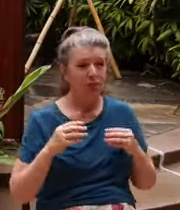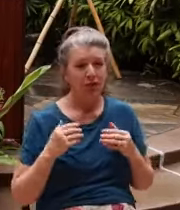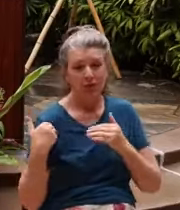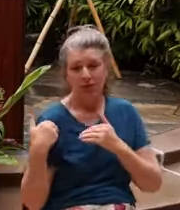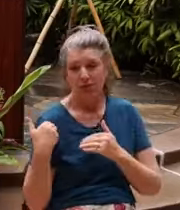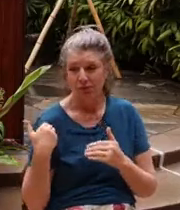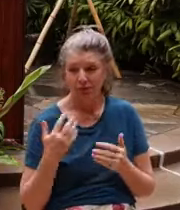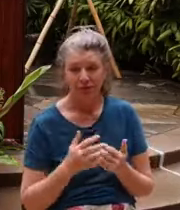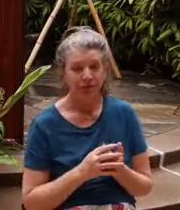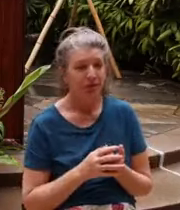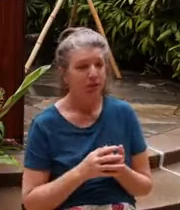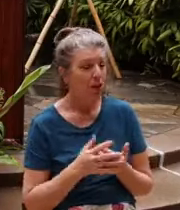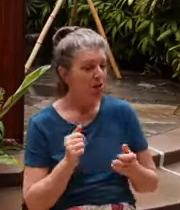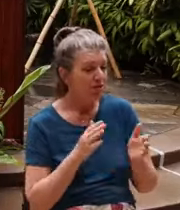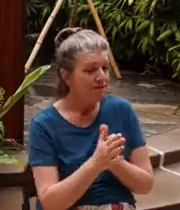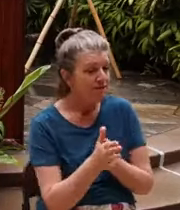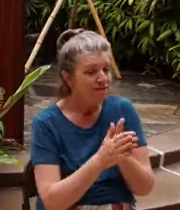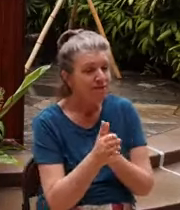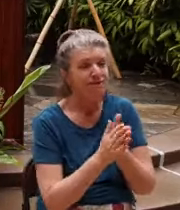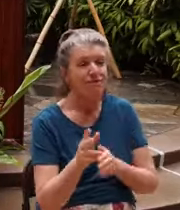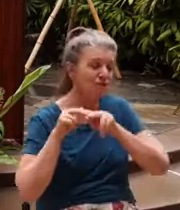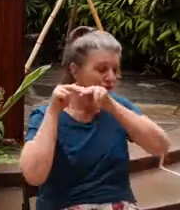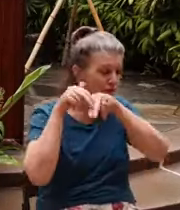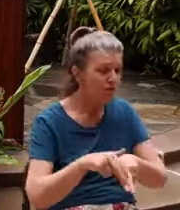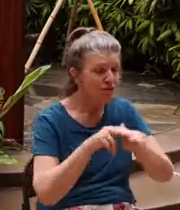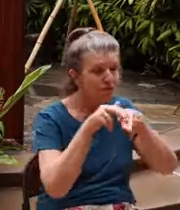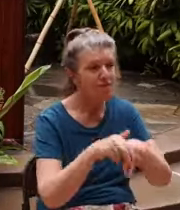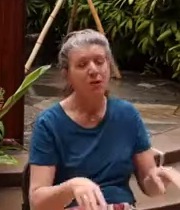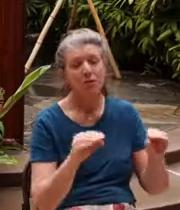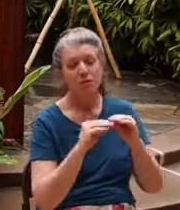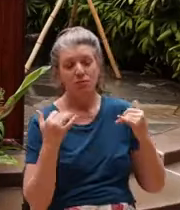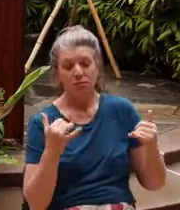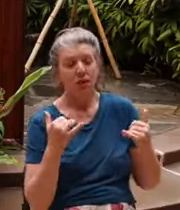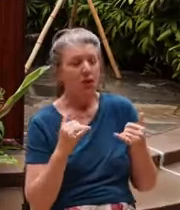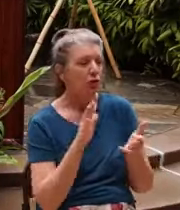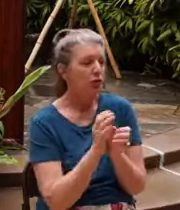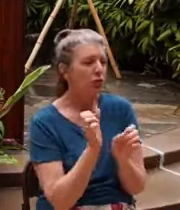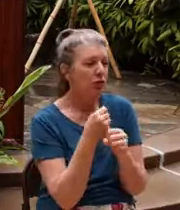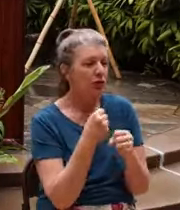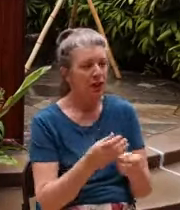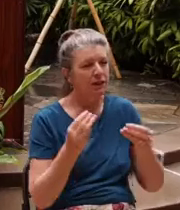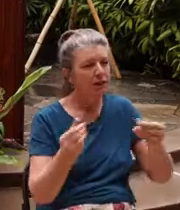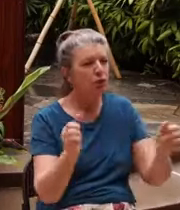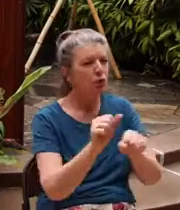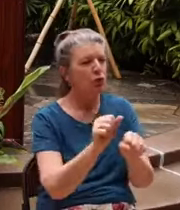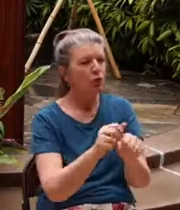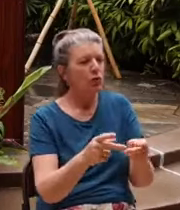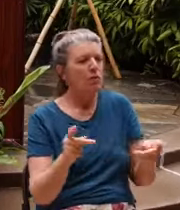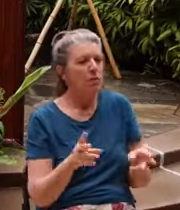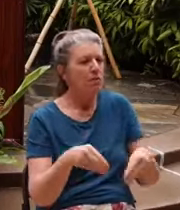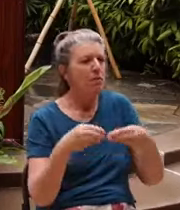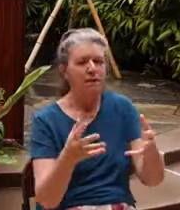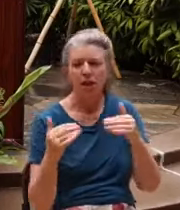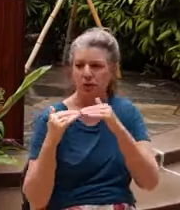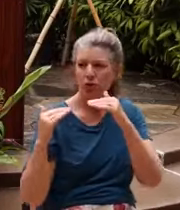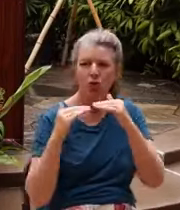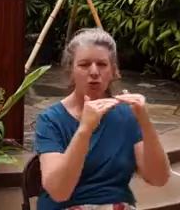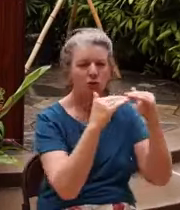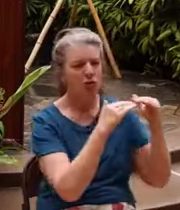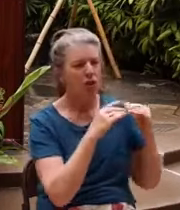were eager to ride the wave of modernization to create efficiencies in our workplace by providing our associates the tools